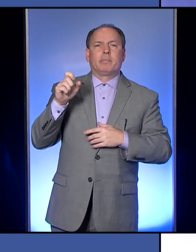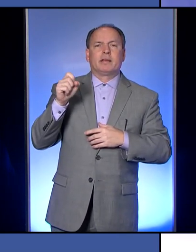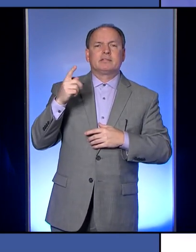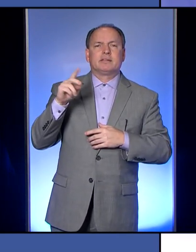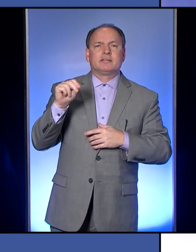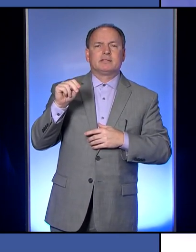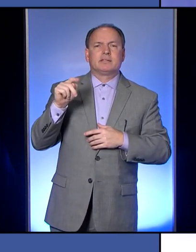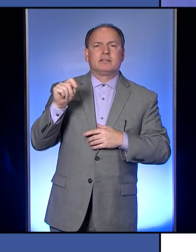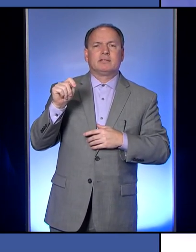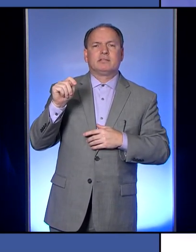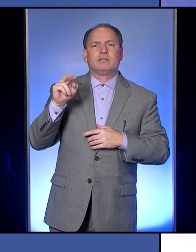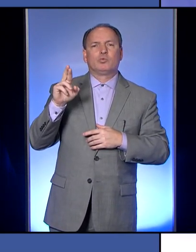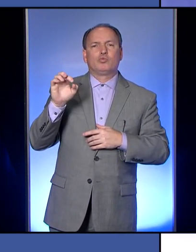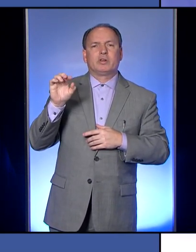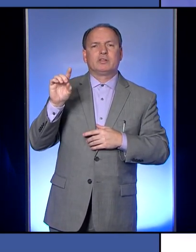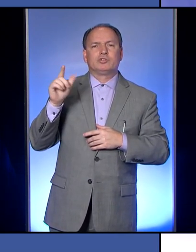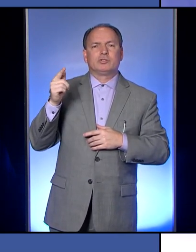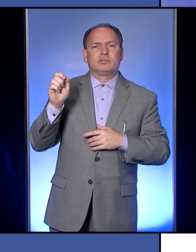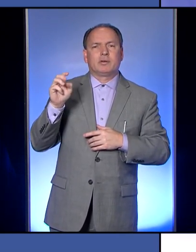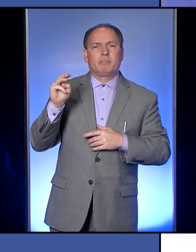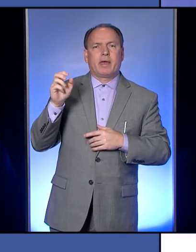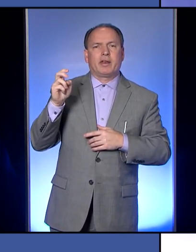and their preparedness for COVID-19?